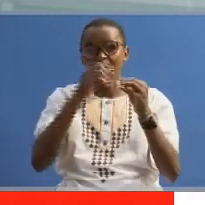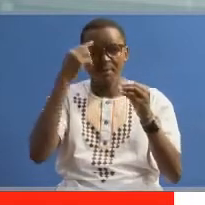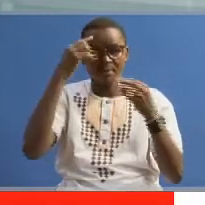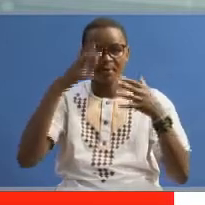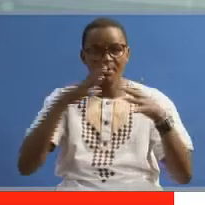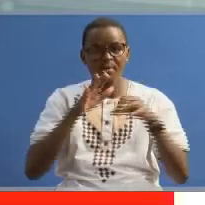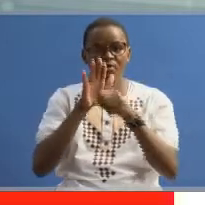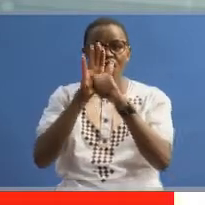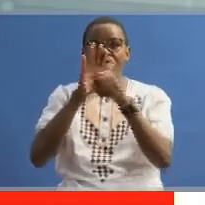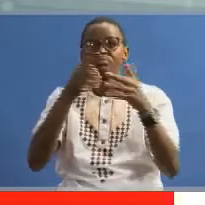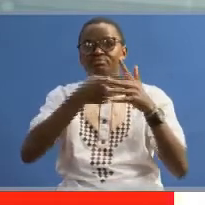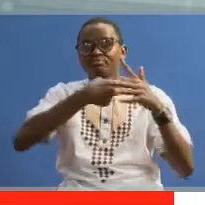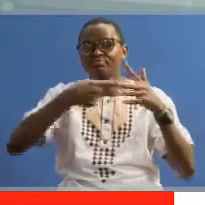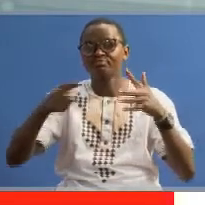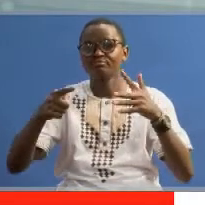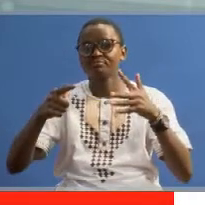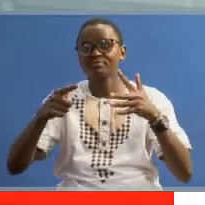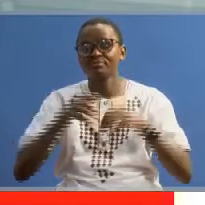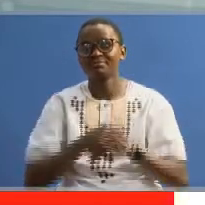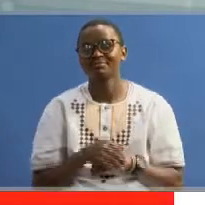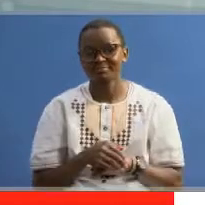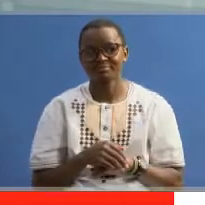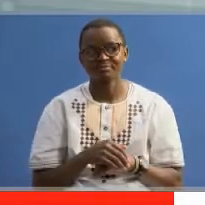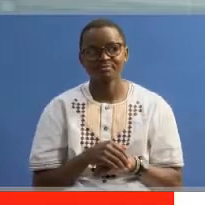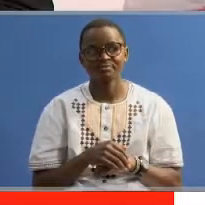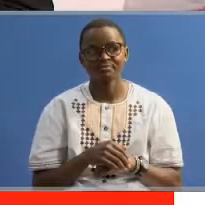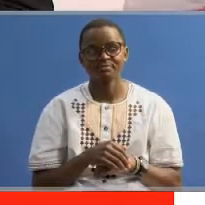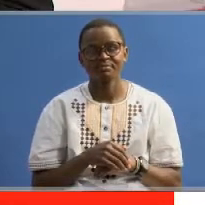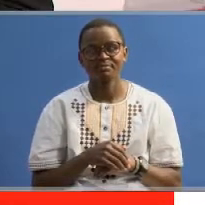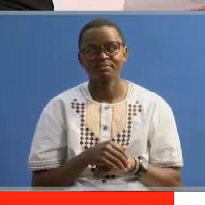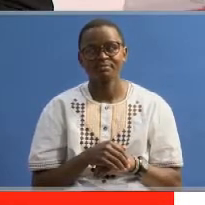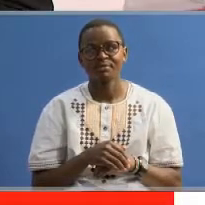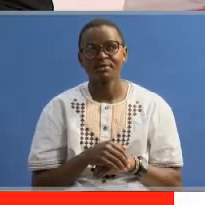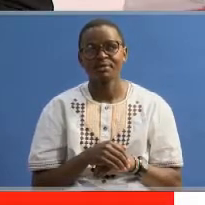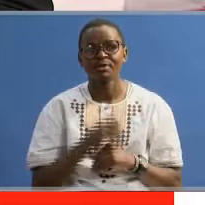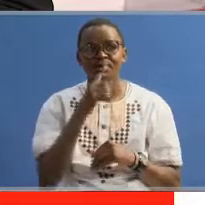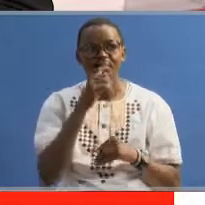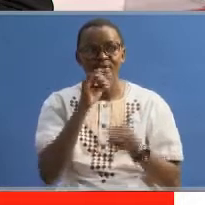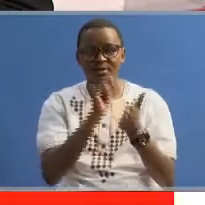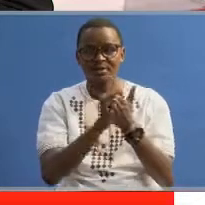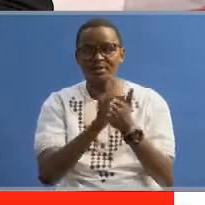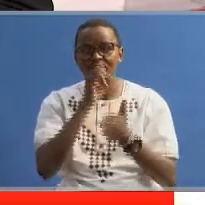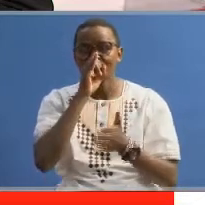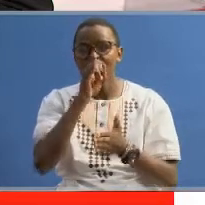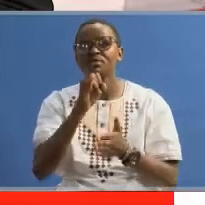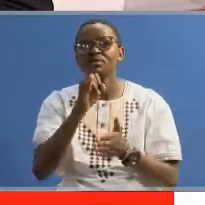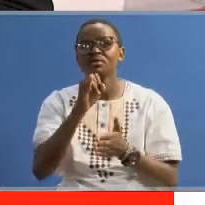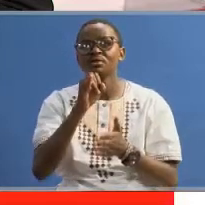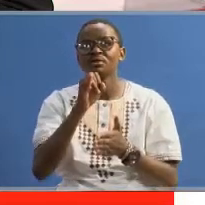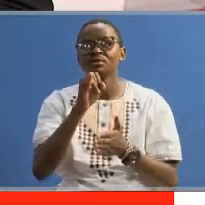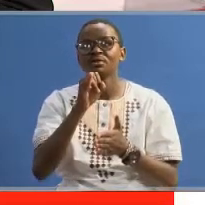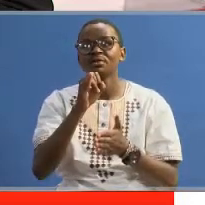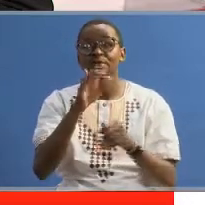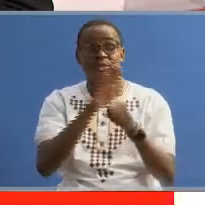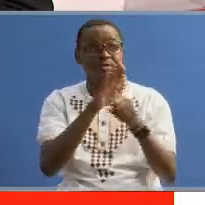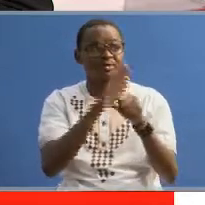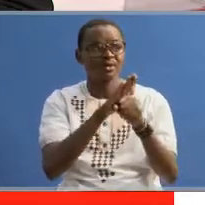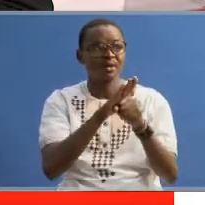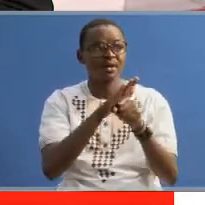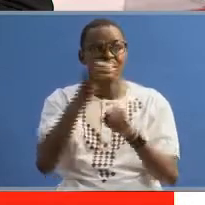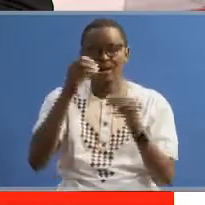victims of forced disappearances, Joseph. Yeah, and I can't say that that is it's an exhaustive